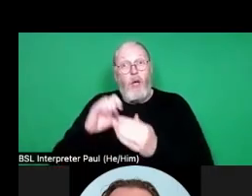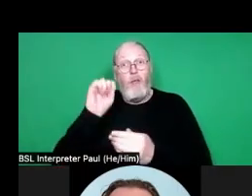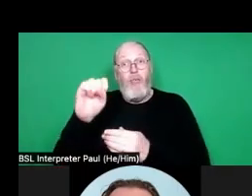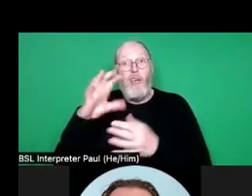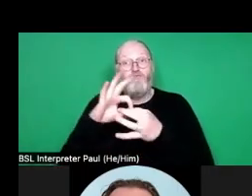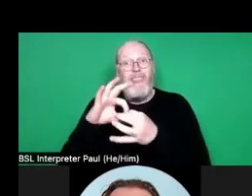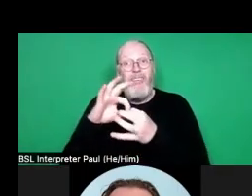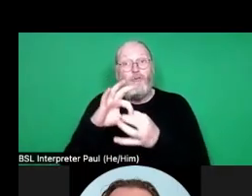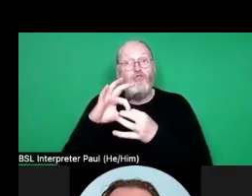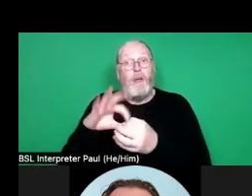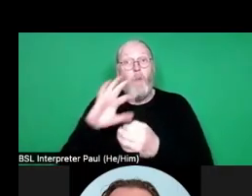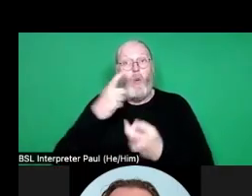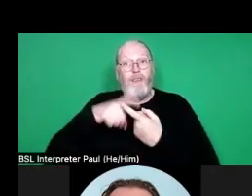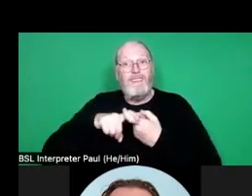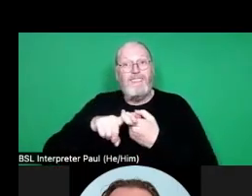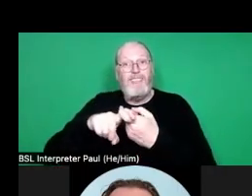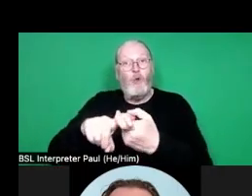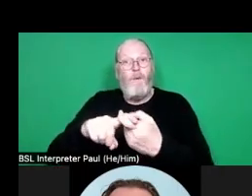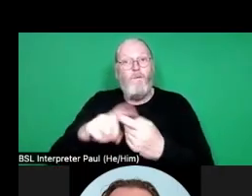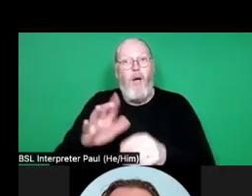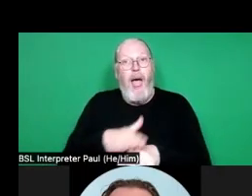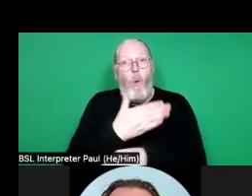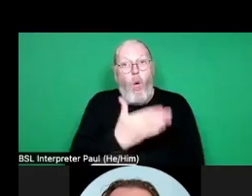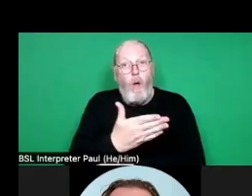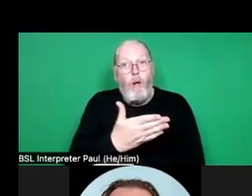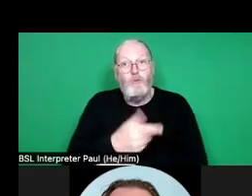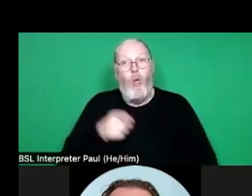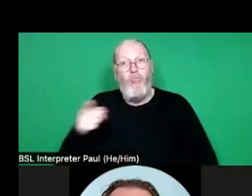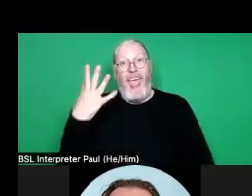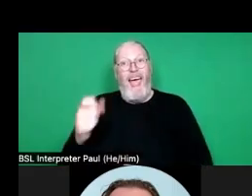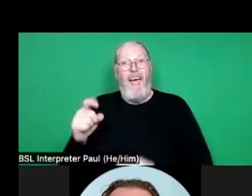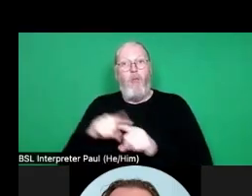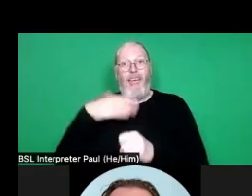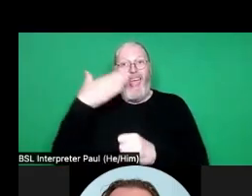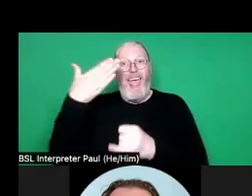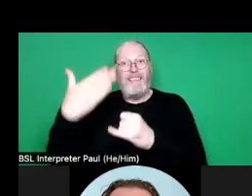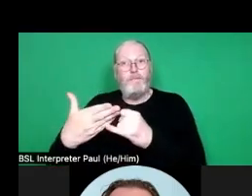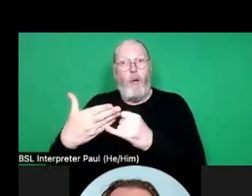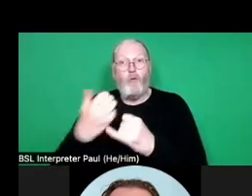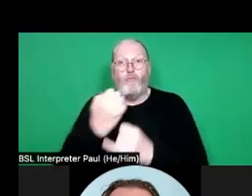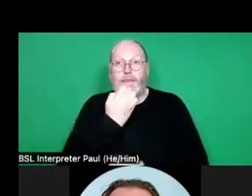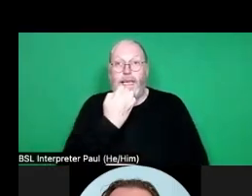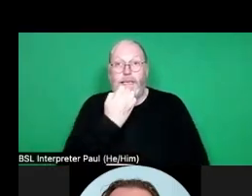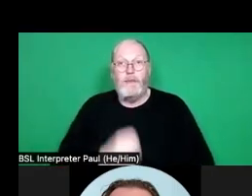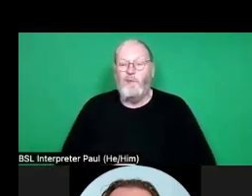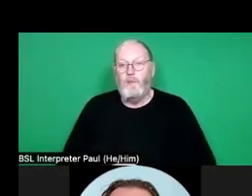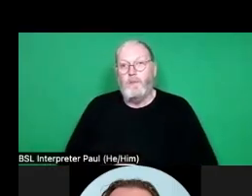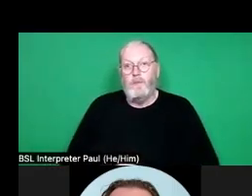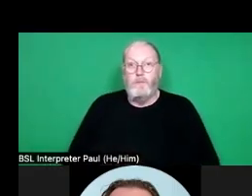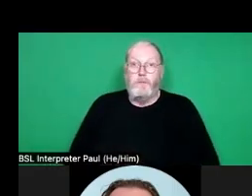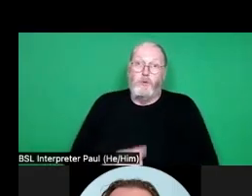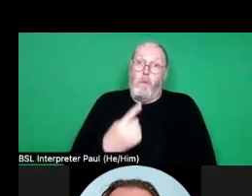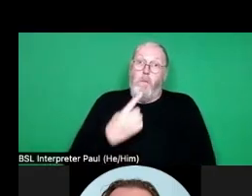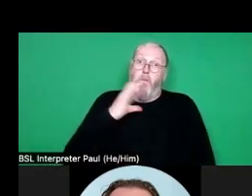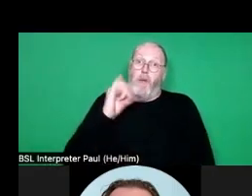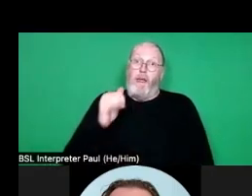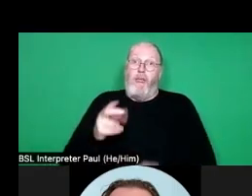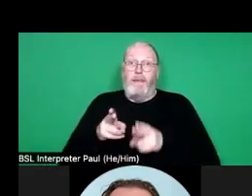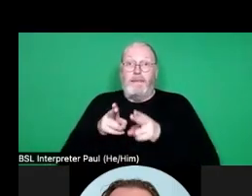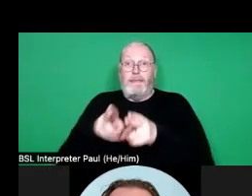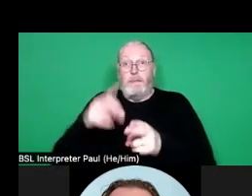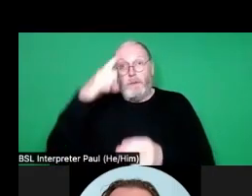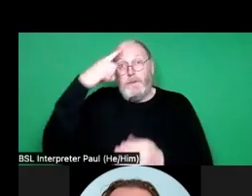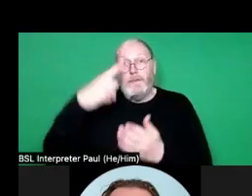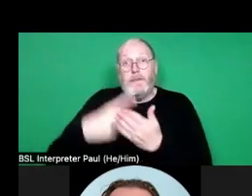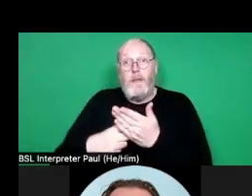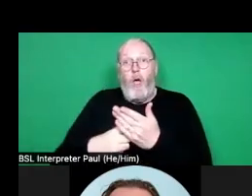date. So the algorithm will calculate and see like, okay, it could be 12 hours relationship, or it's going to